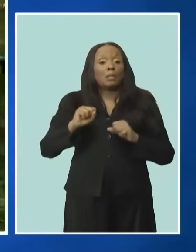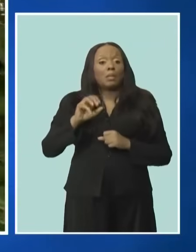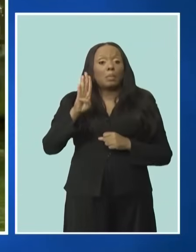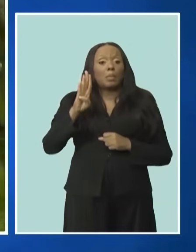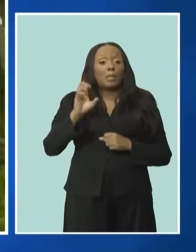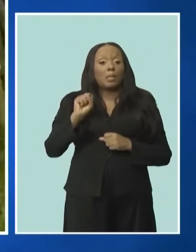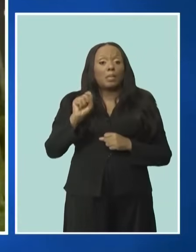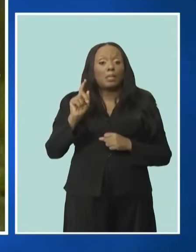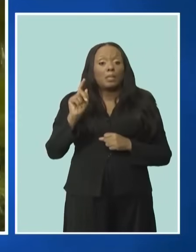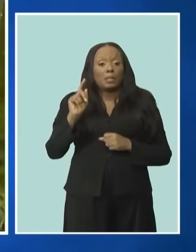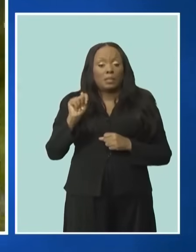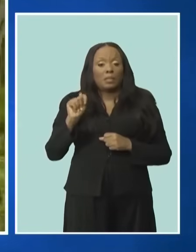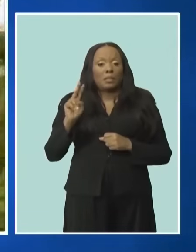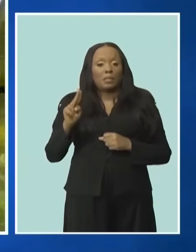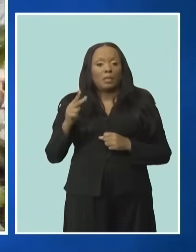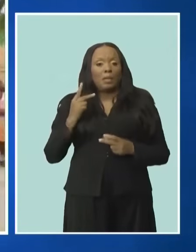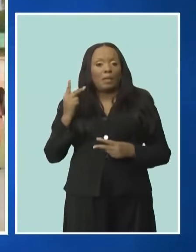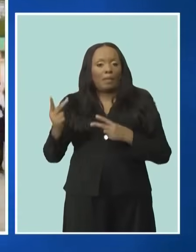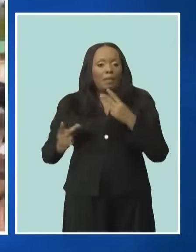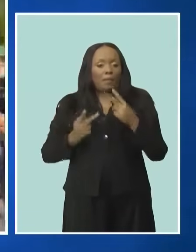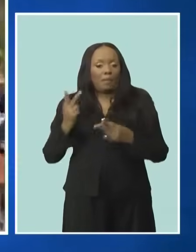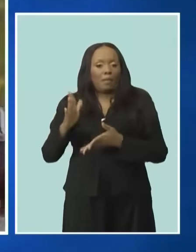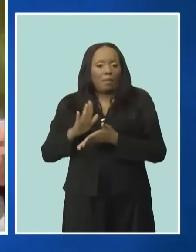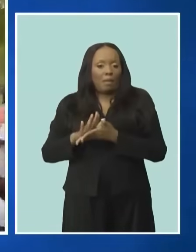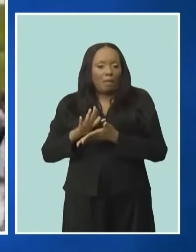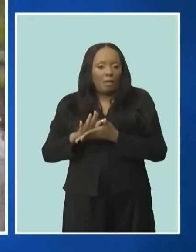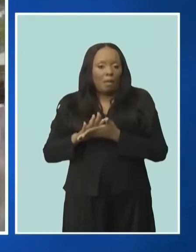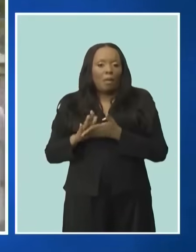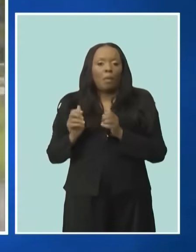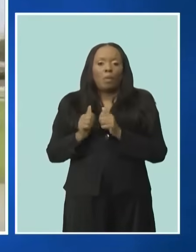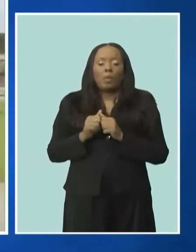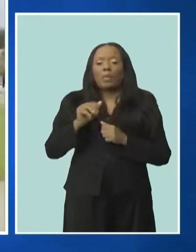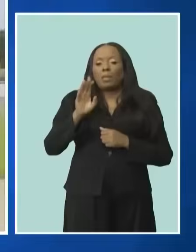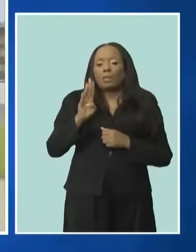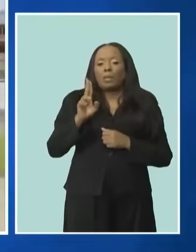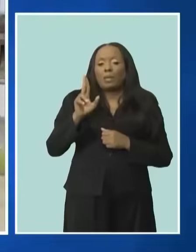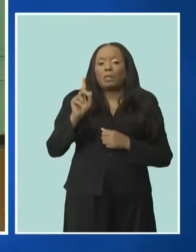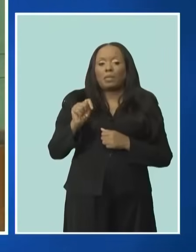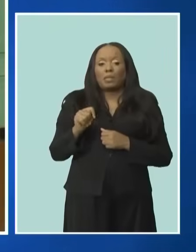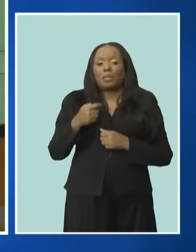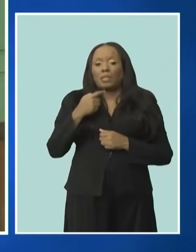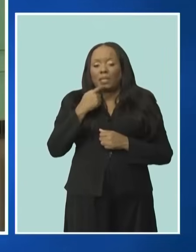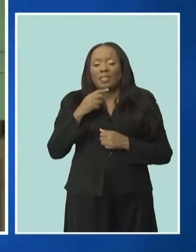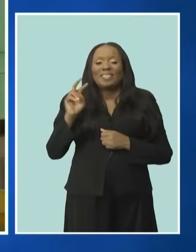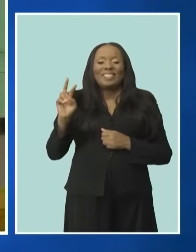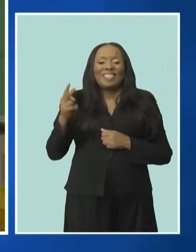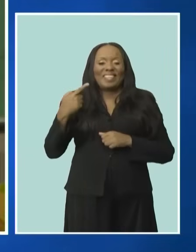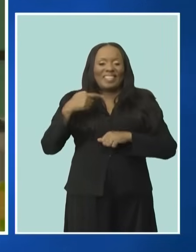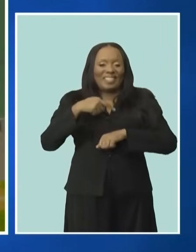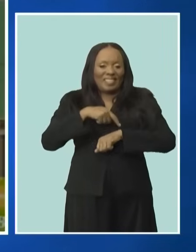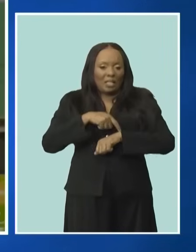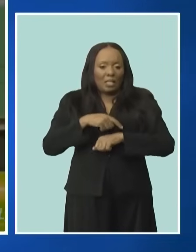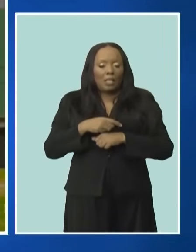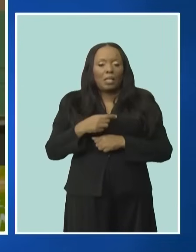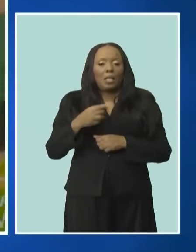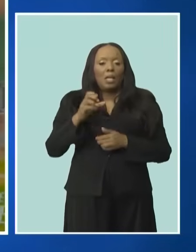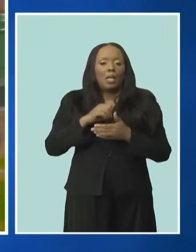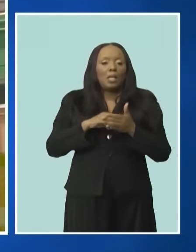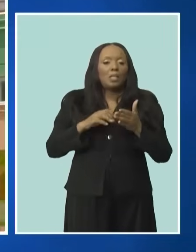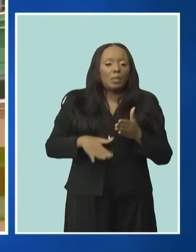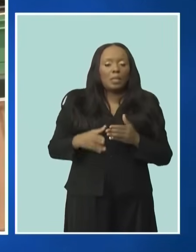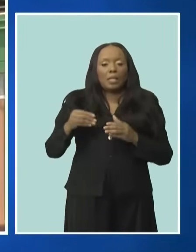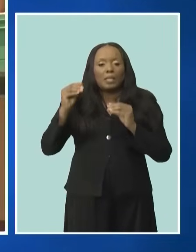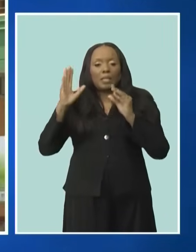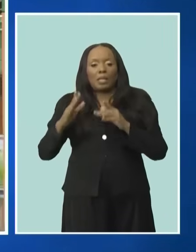Union, Mary Redmond, who visited the Trent St. James-based institution along with members of the Barbados Union of Teachers, said this is